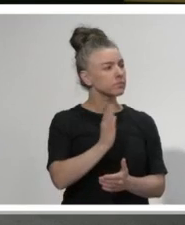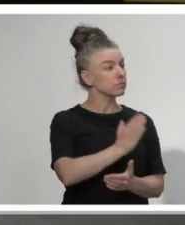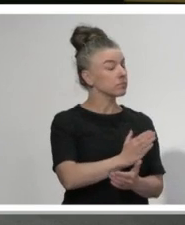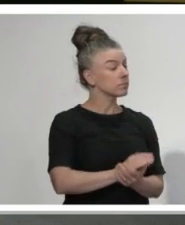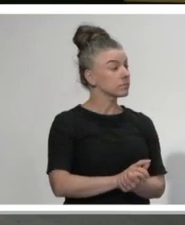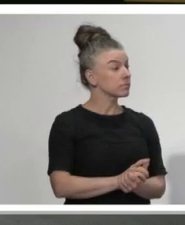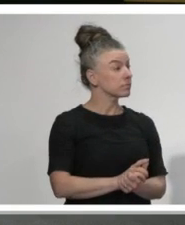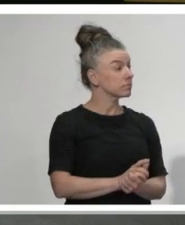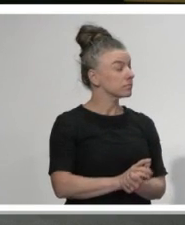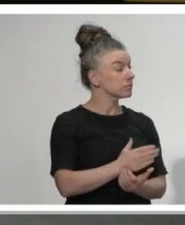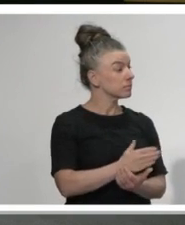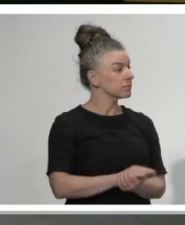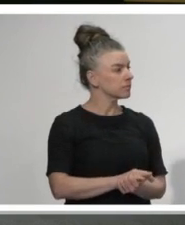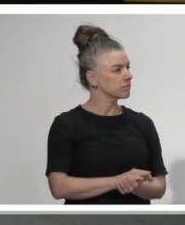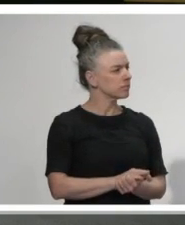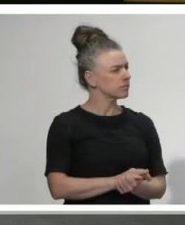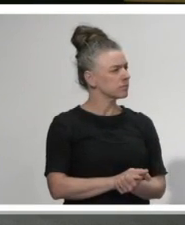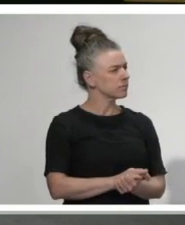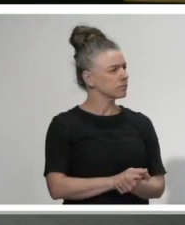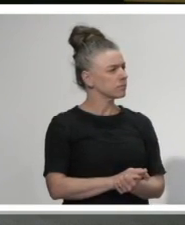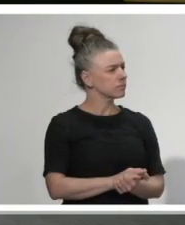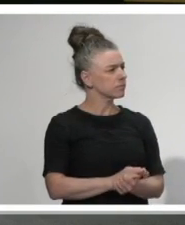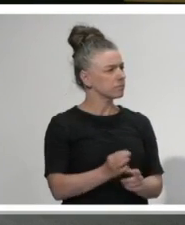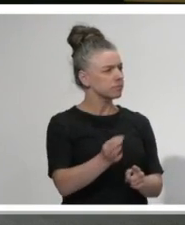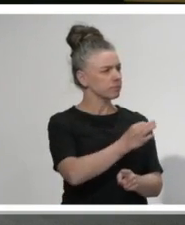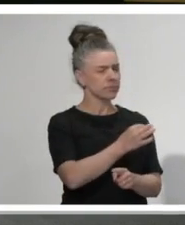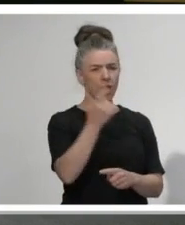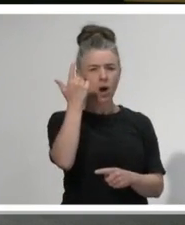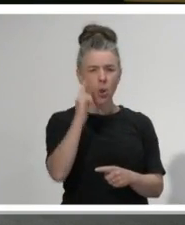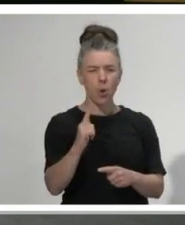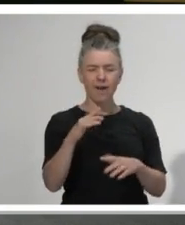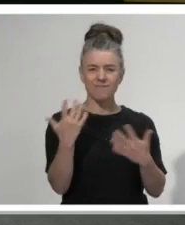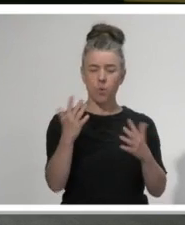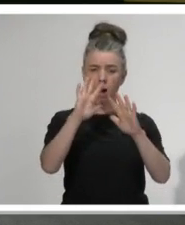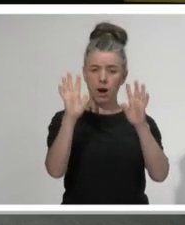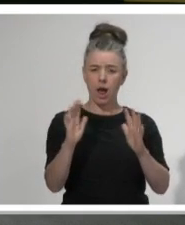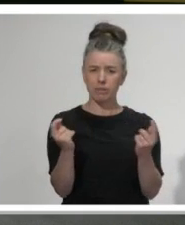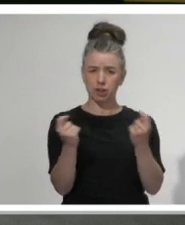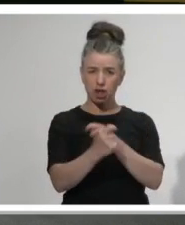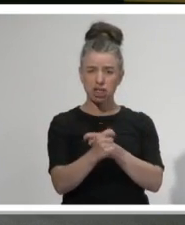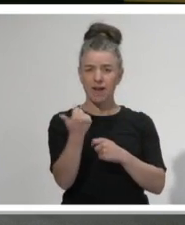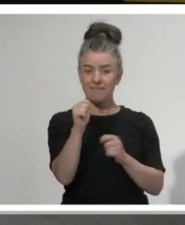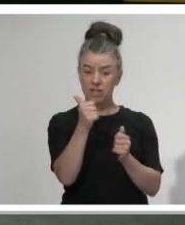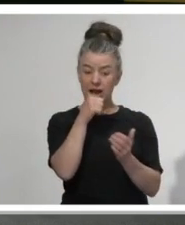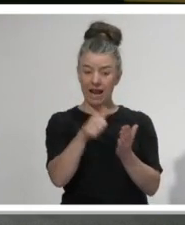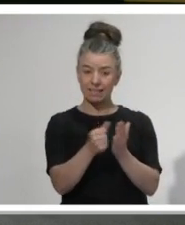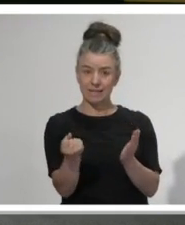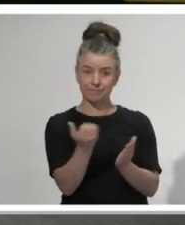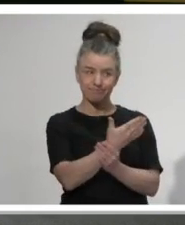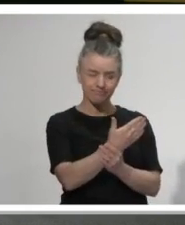come up to you, Jen. Thank you. Minister, Lawyers for Climate Change have written to you and other ministers. They're worried that the